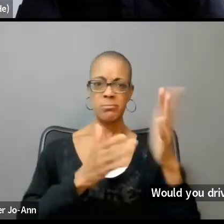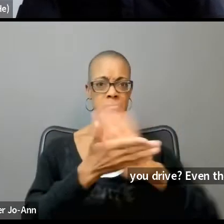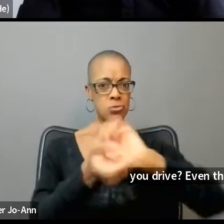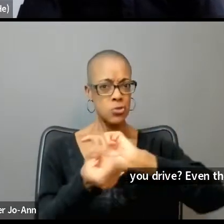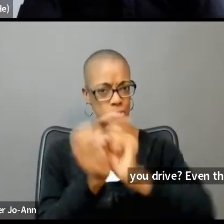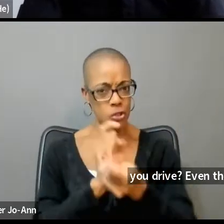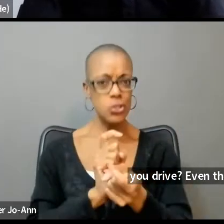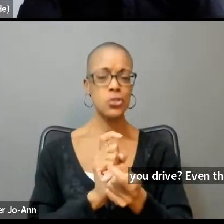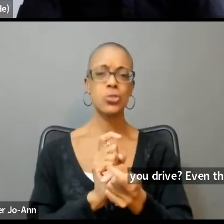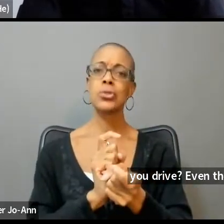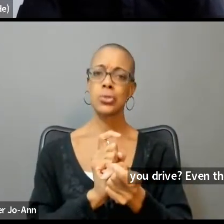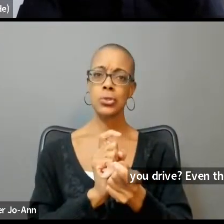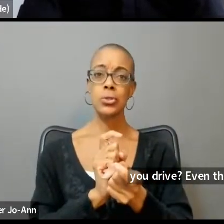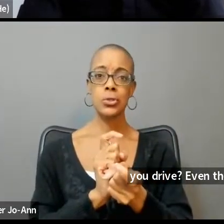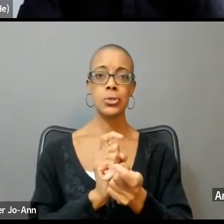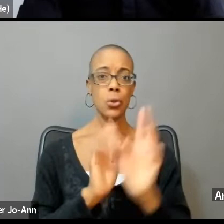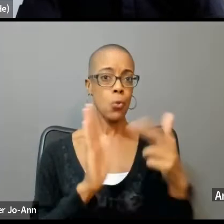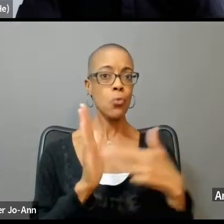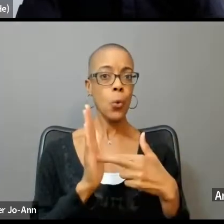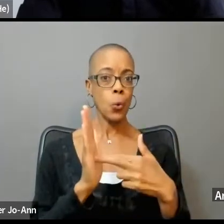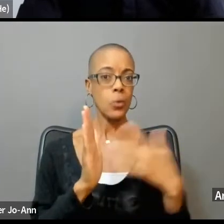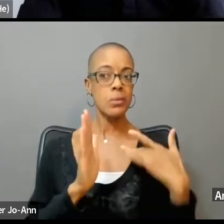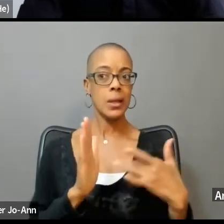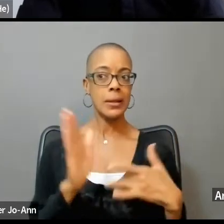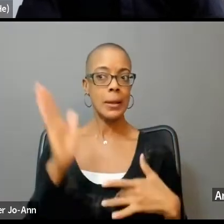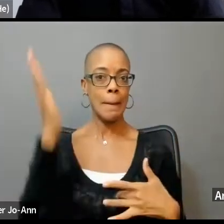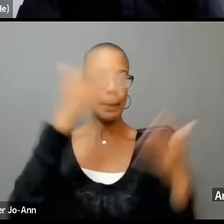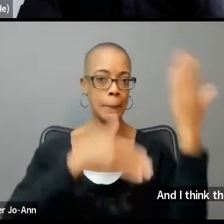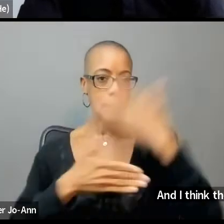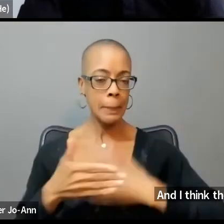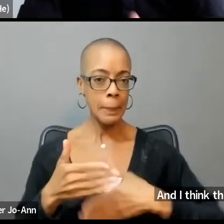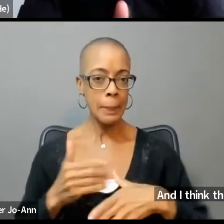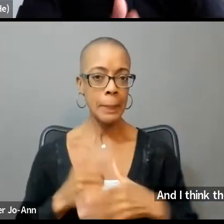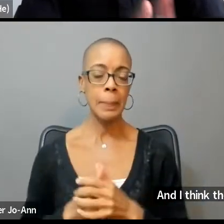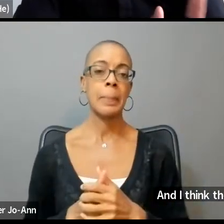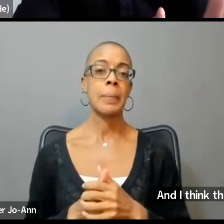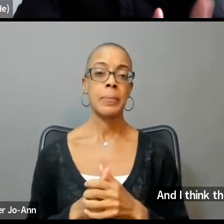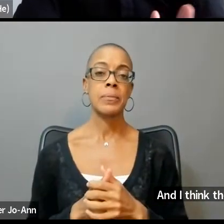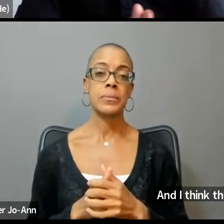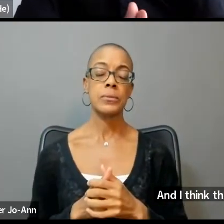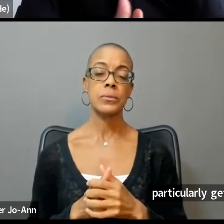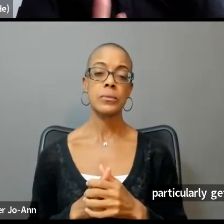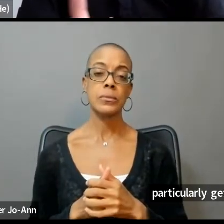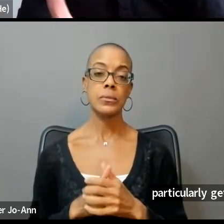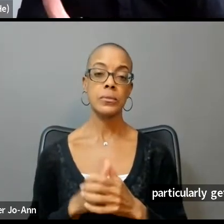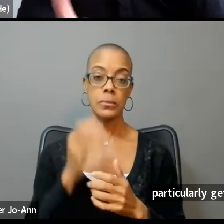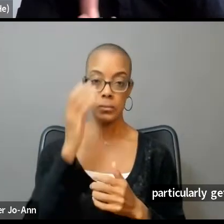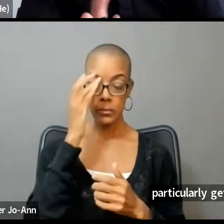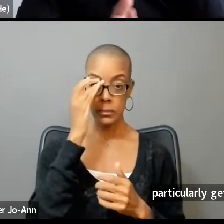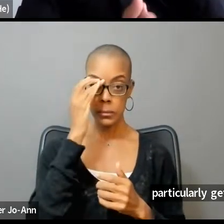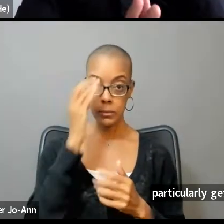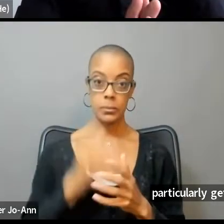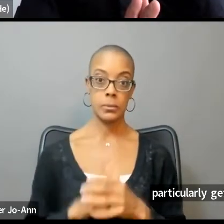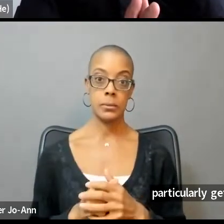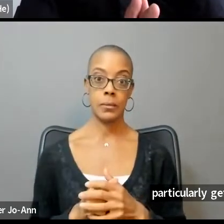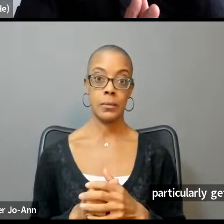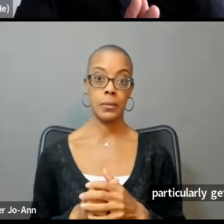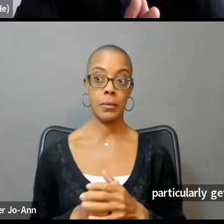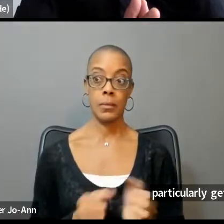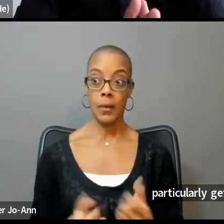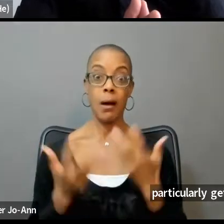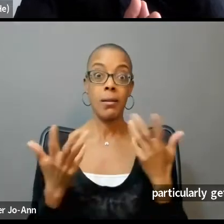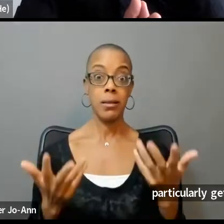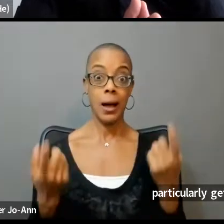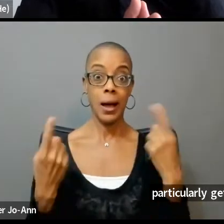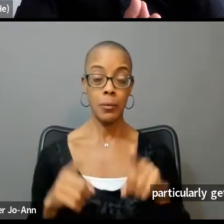particularly get missed. And I think a lot of this has to do with partly amnesia about who we